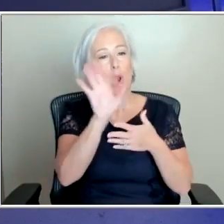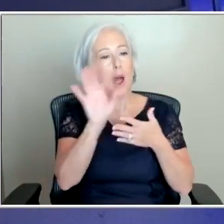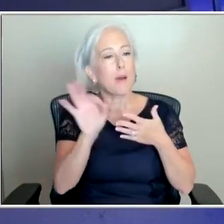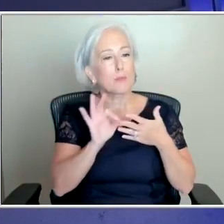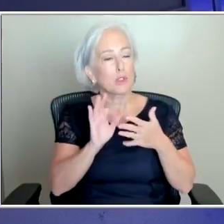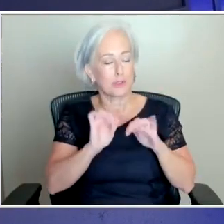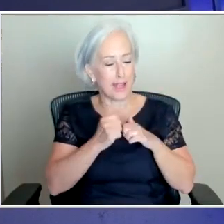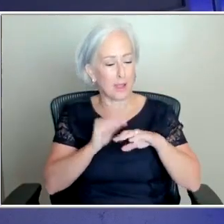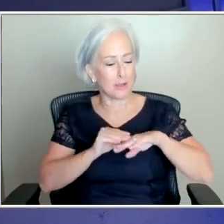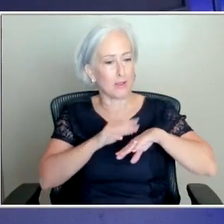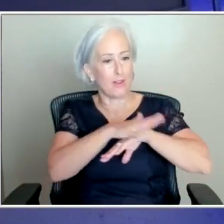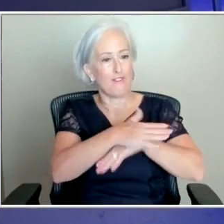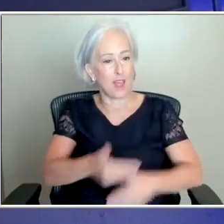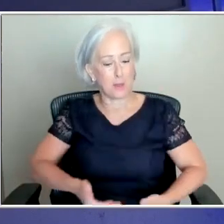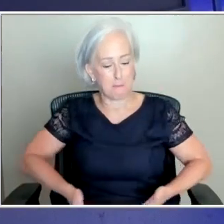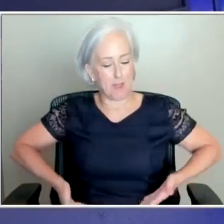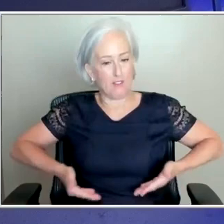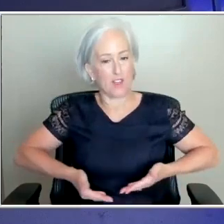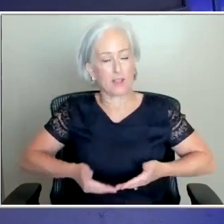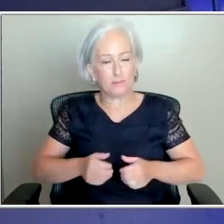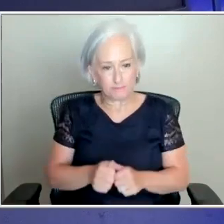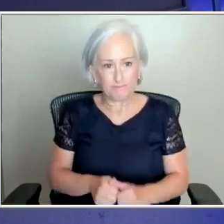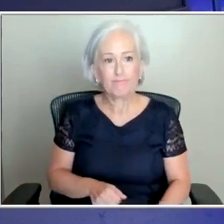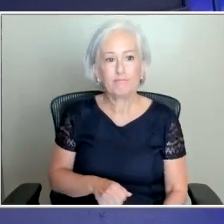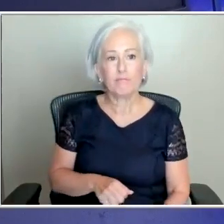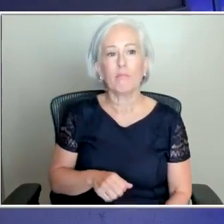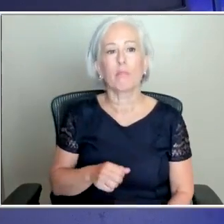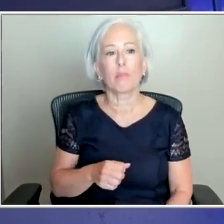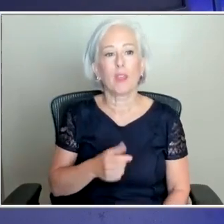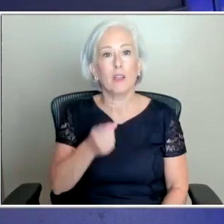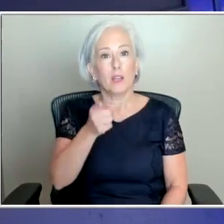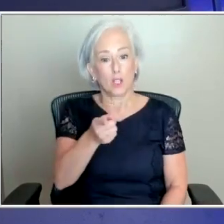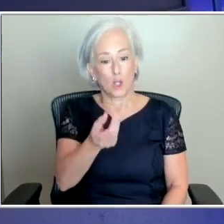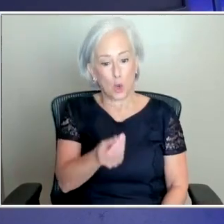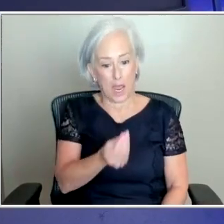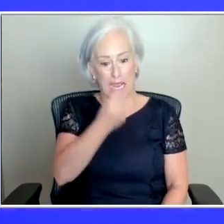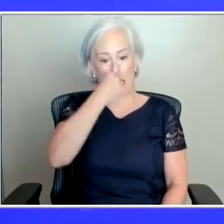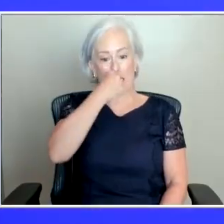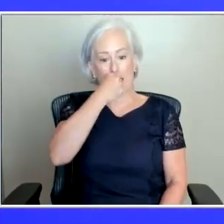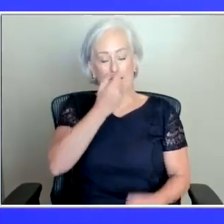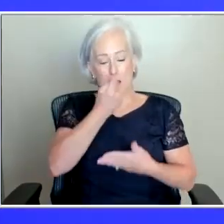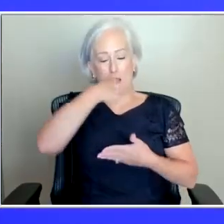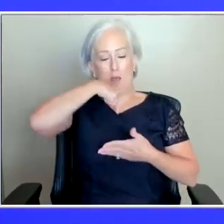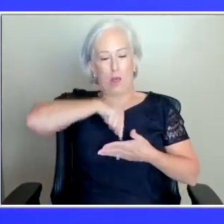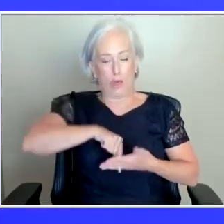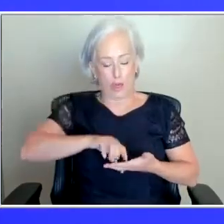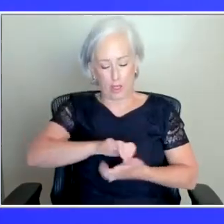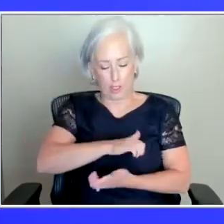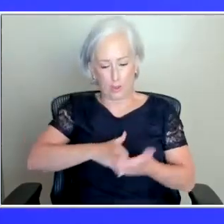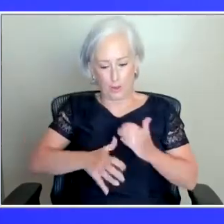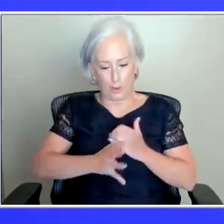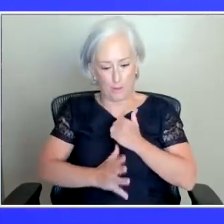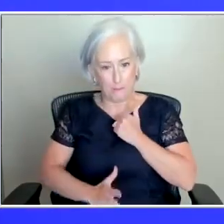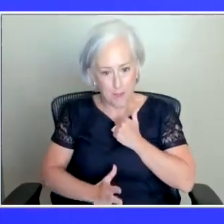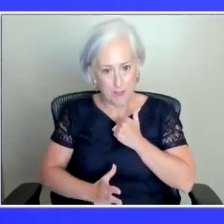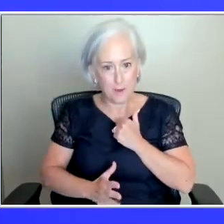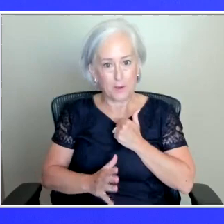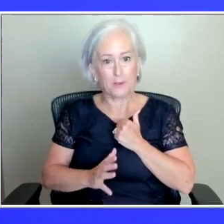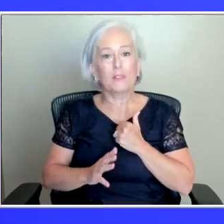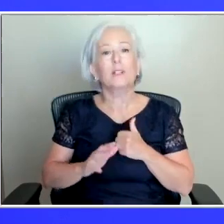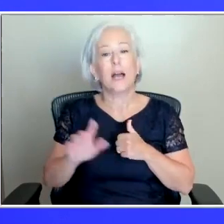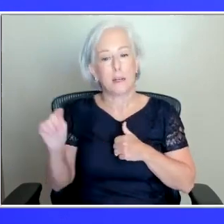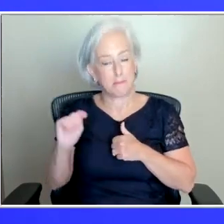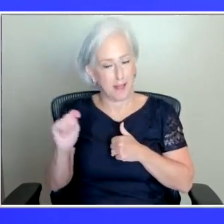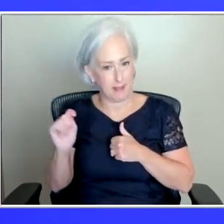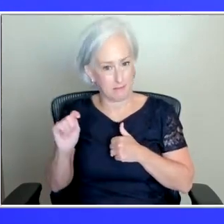health? Well, what goes in must come out. So it definitely plays a huge role in bowel function as well as bladder